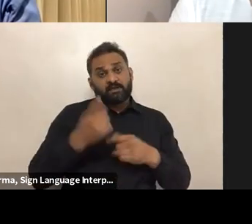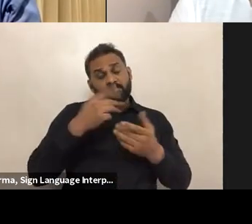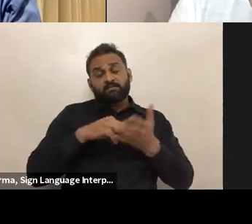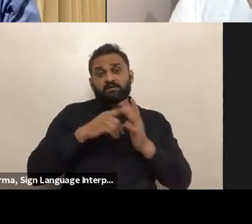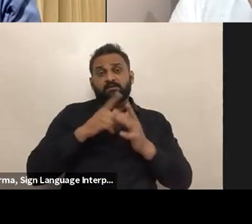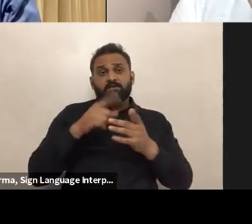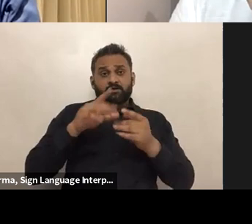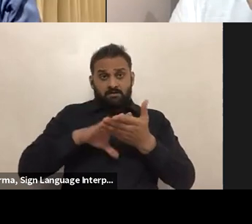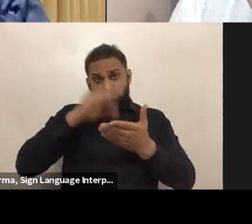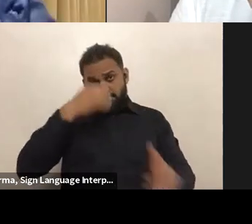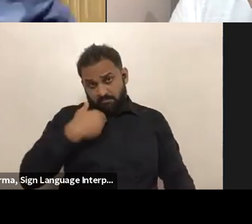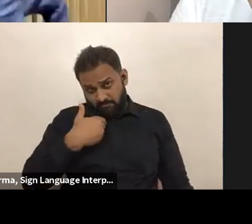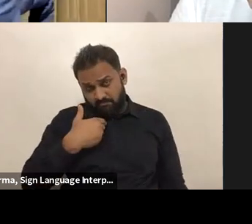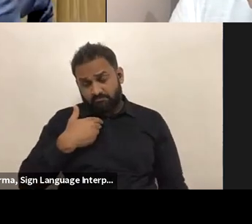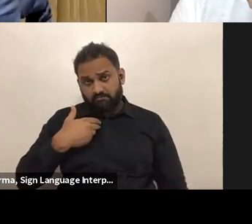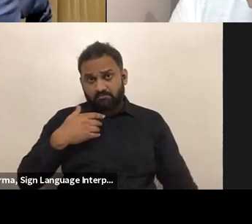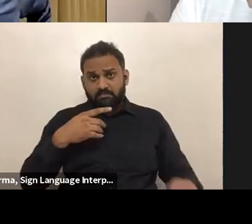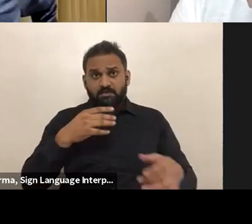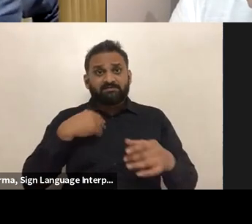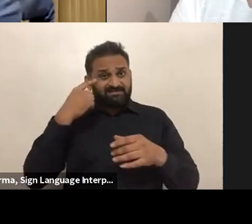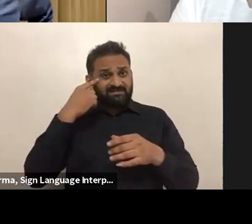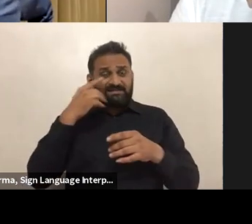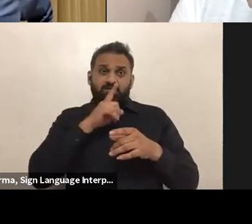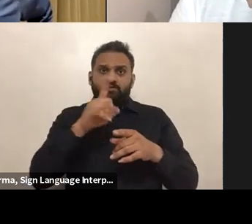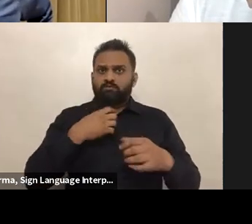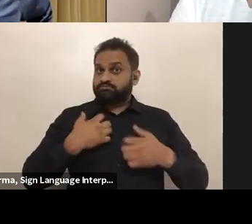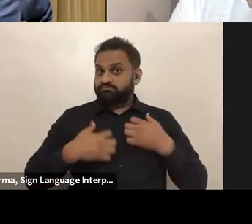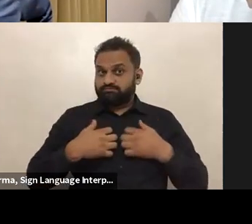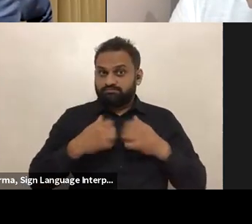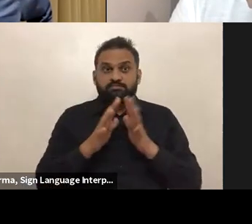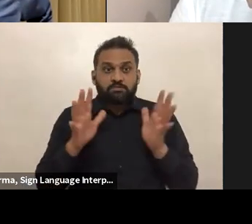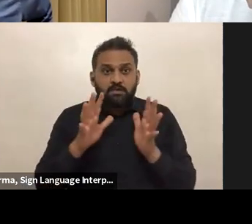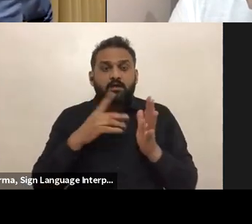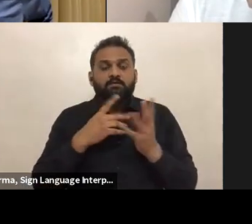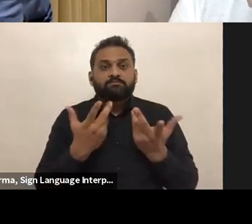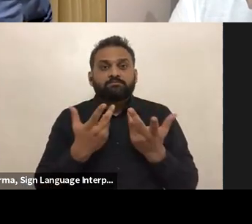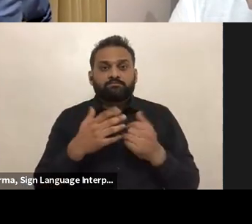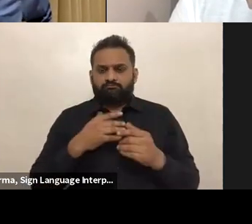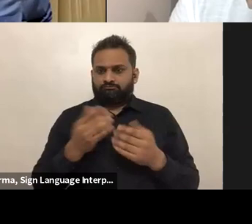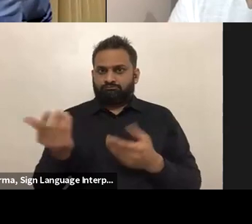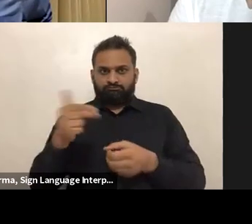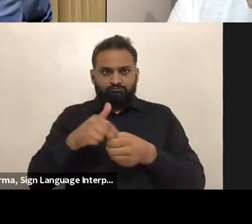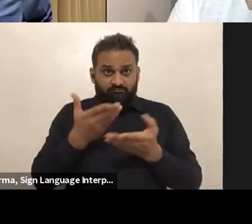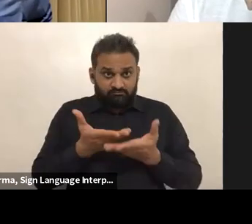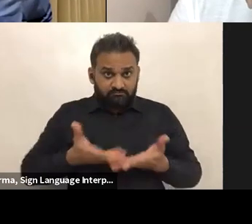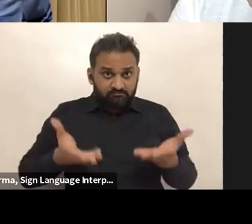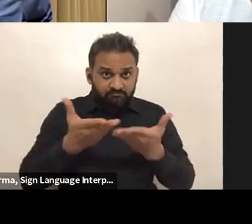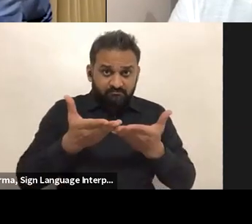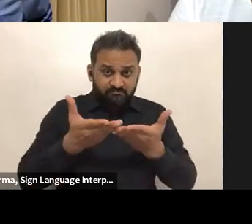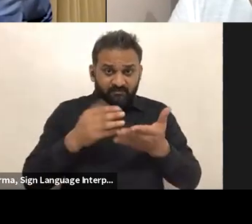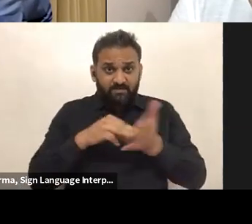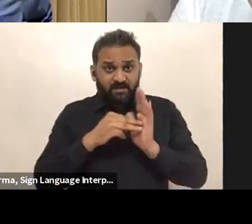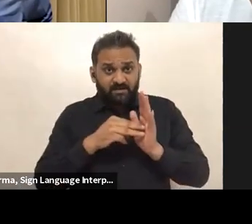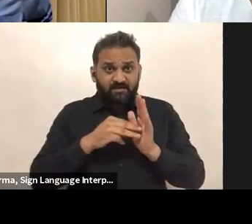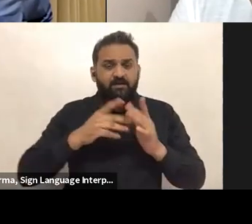me. And I think I'm really excited for to be able to be here and to be able to create cinema, because I understand